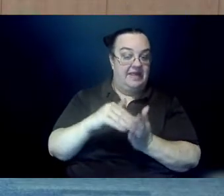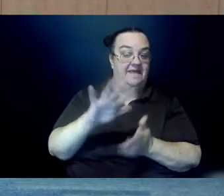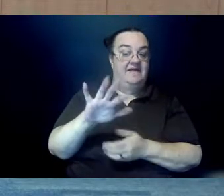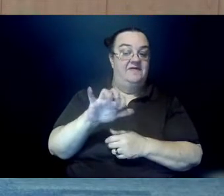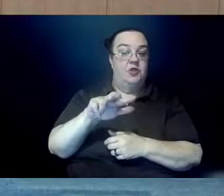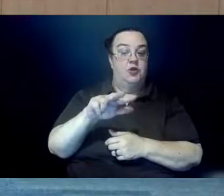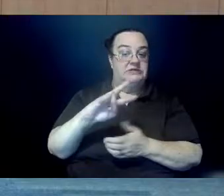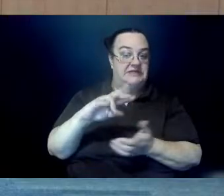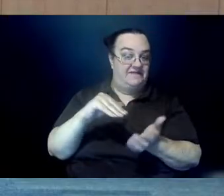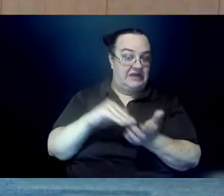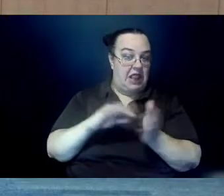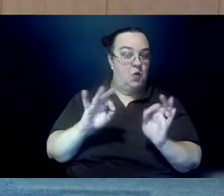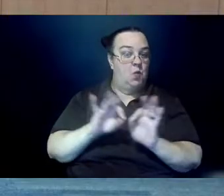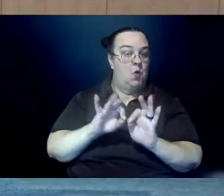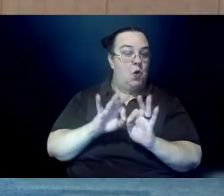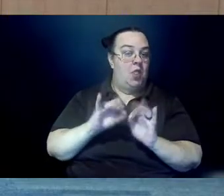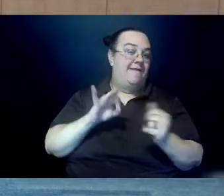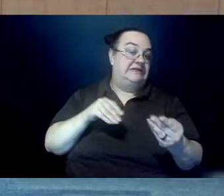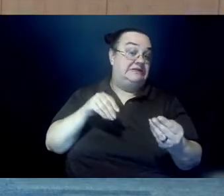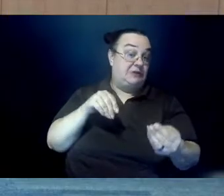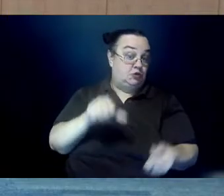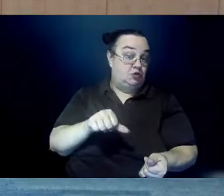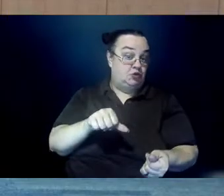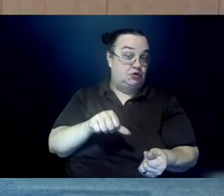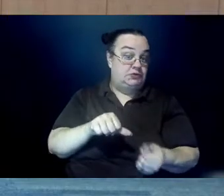$11,537,000 worth of expenditures.